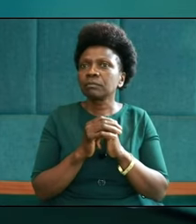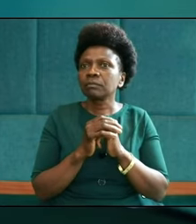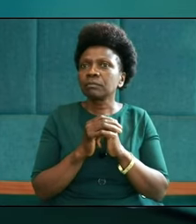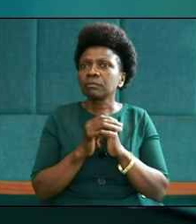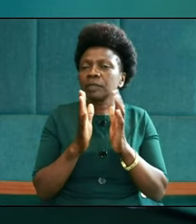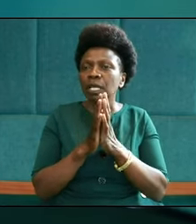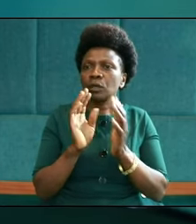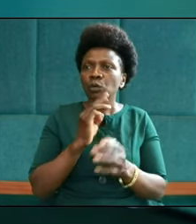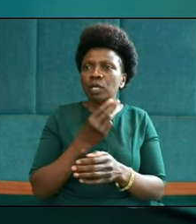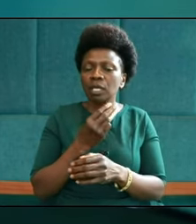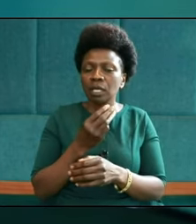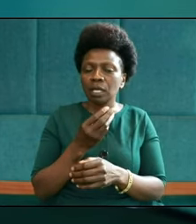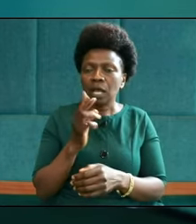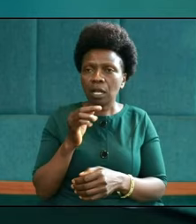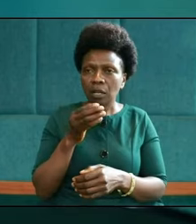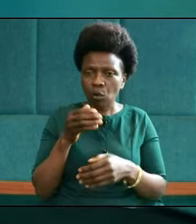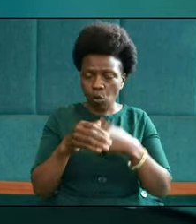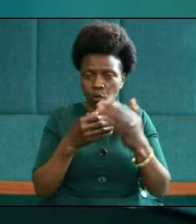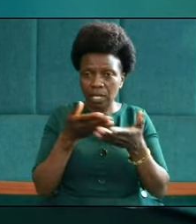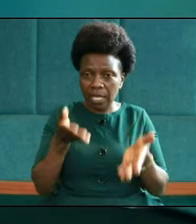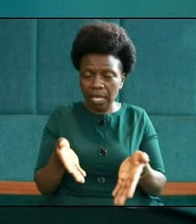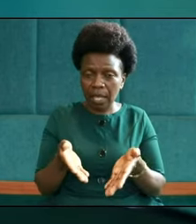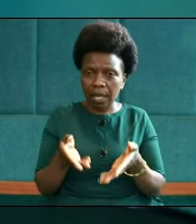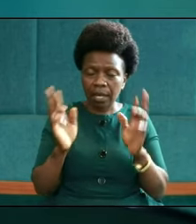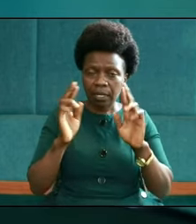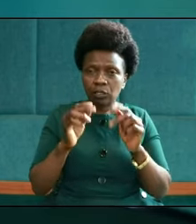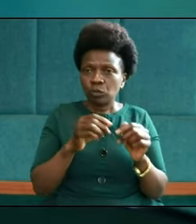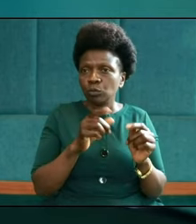And we are all yearning to be home.